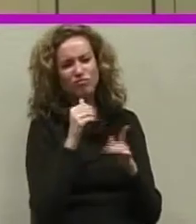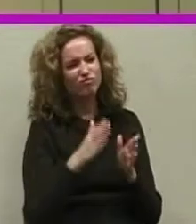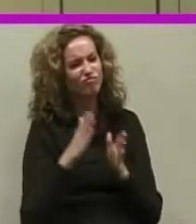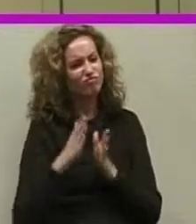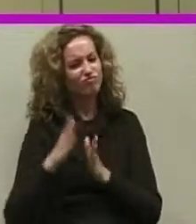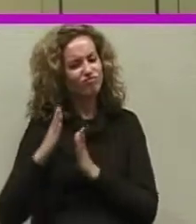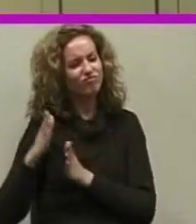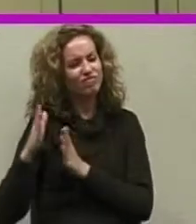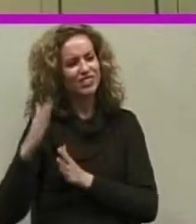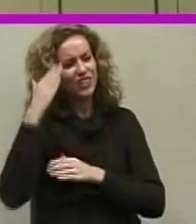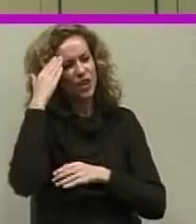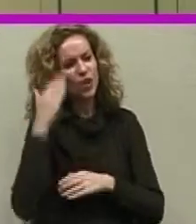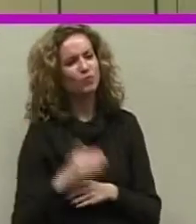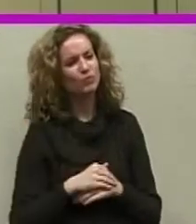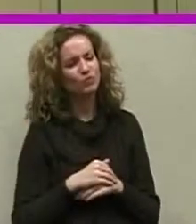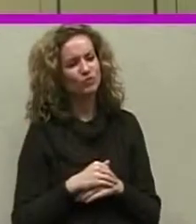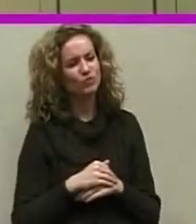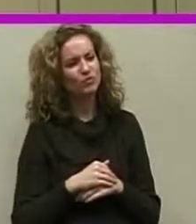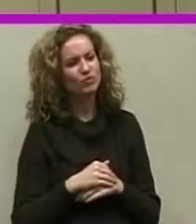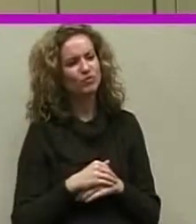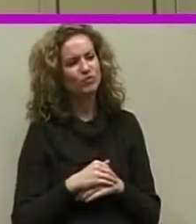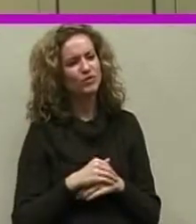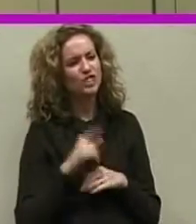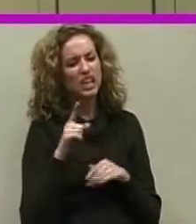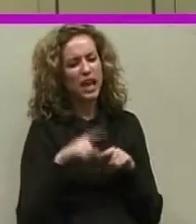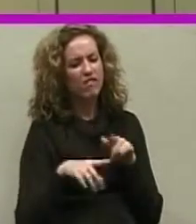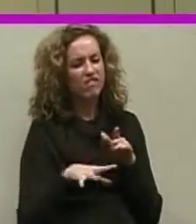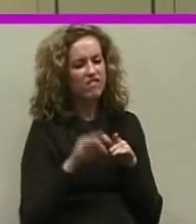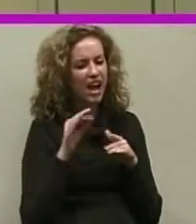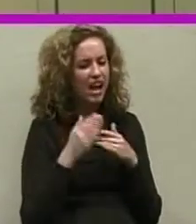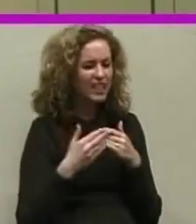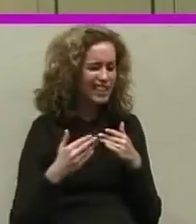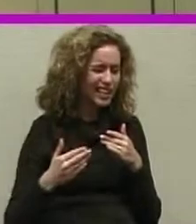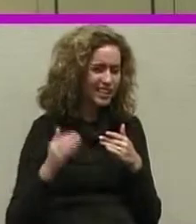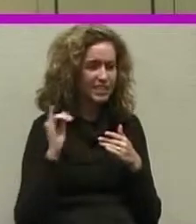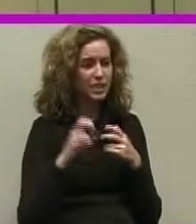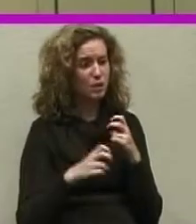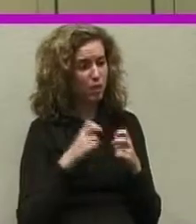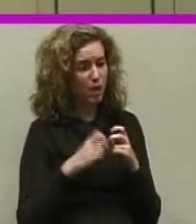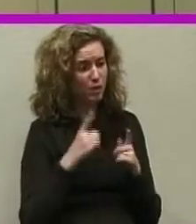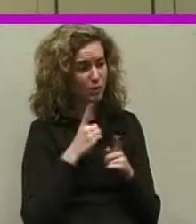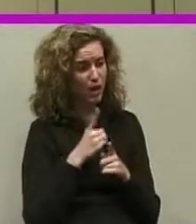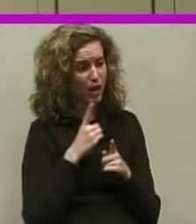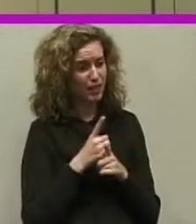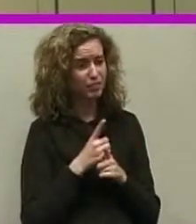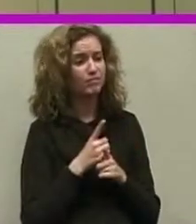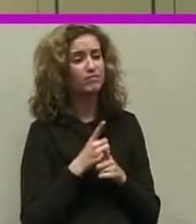here. In terms of finding stuff and those kinds of things can be kind of a problem, right?